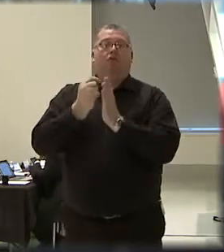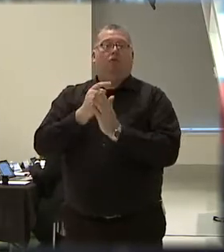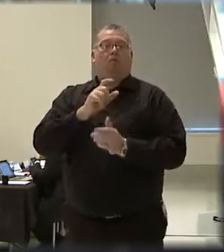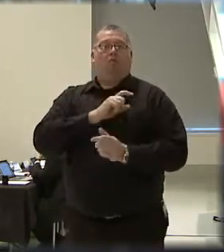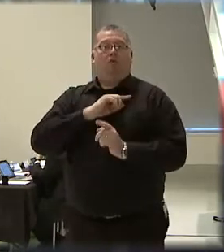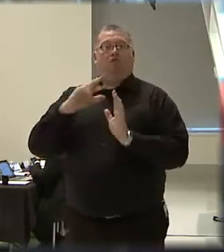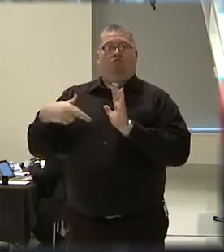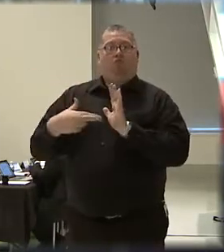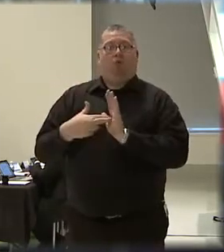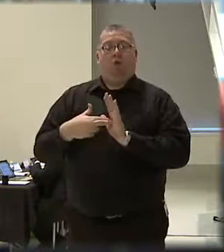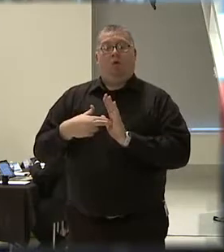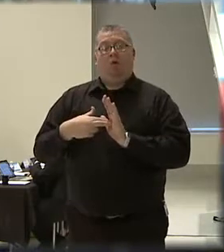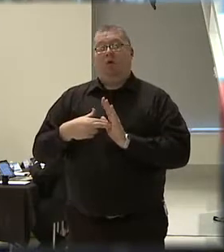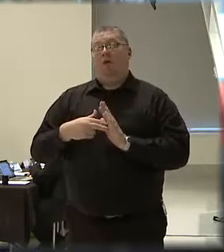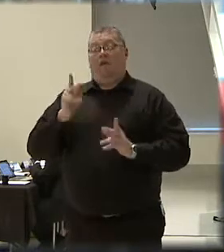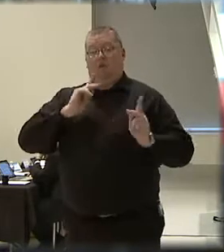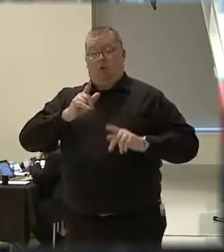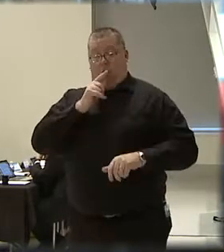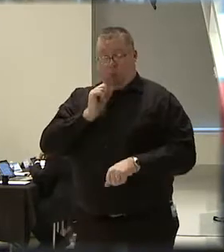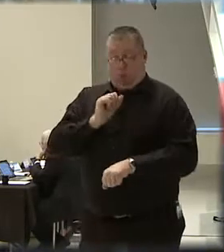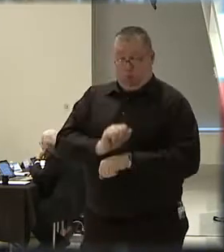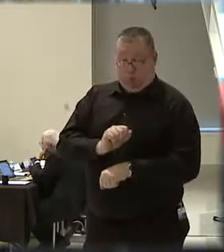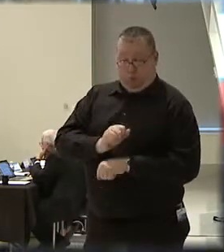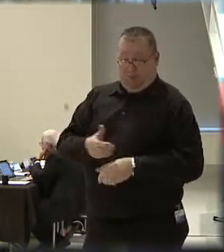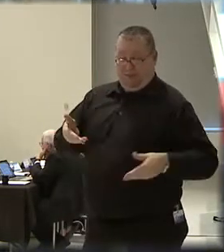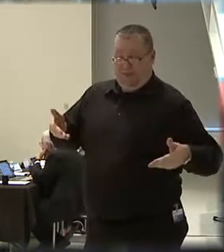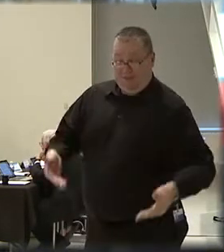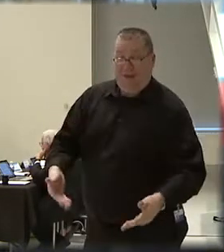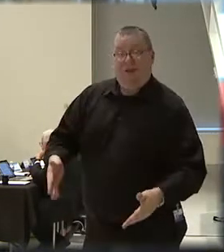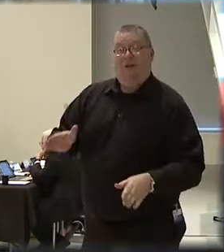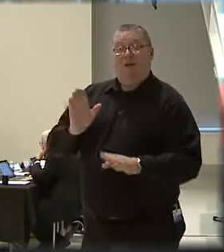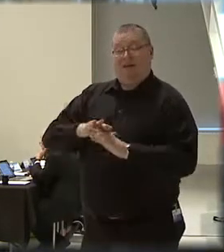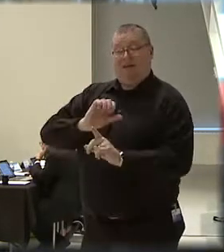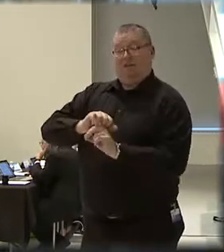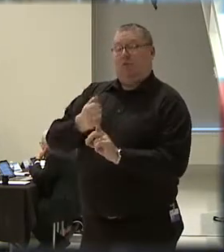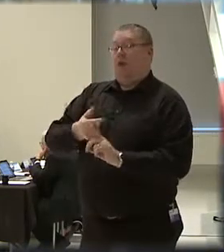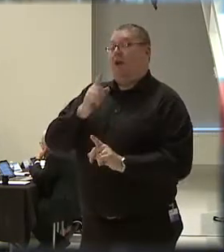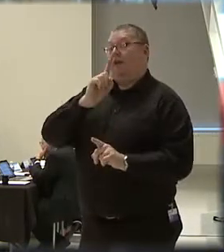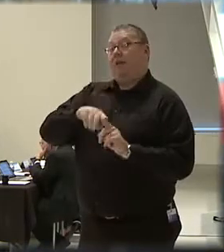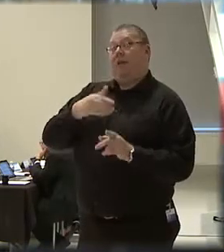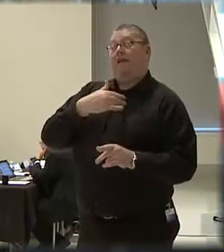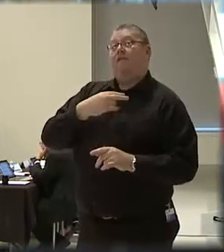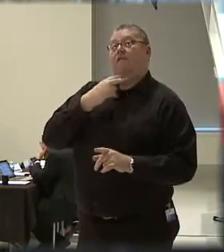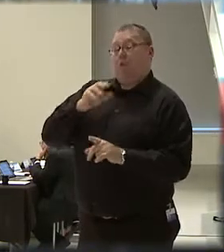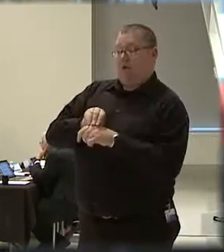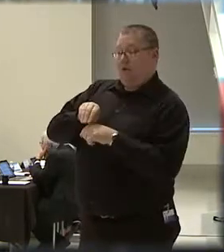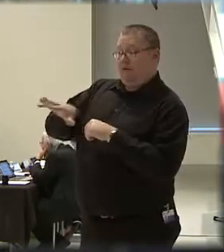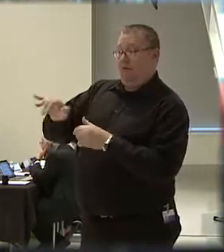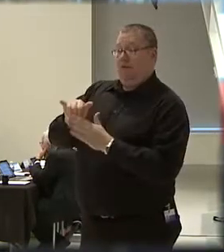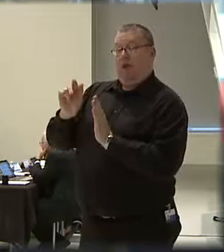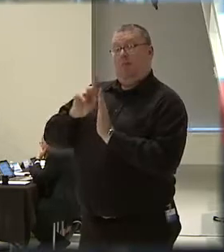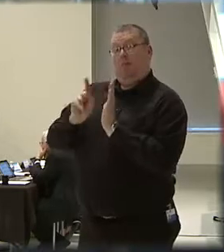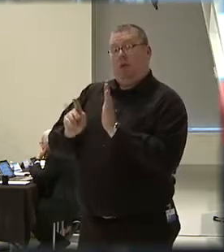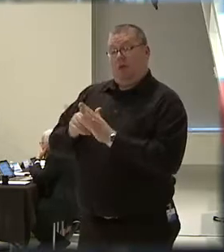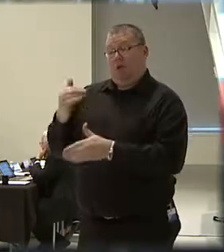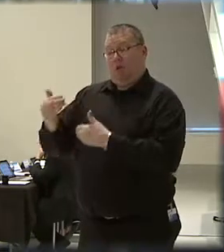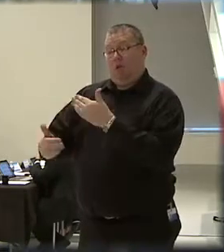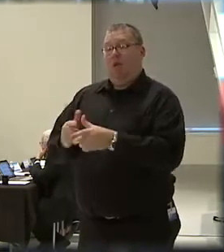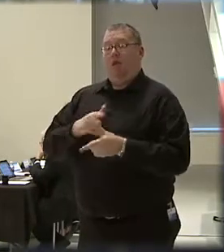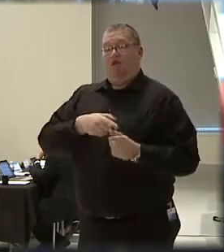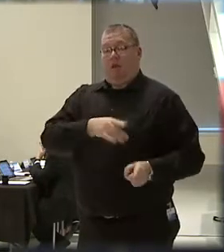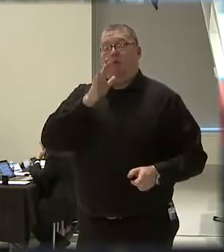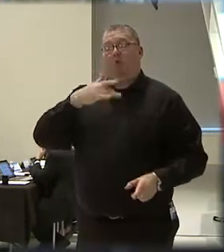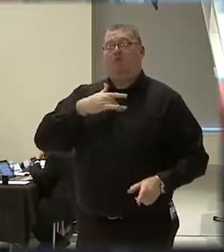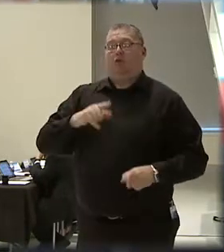Specifically, if the boots on the ground do not have a voice in the implementation of policy, procedure, and new technology, there will be resistance to